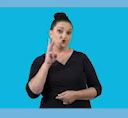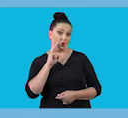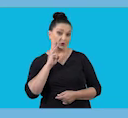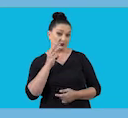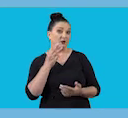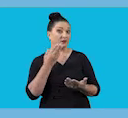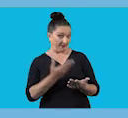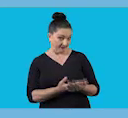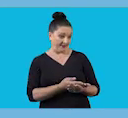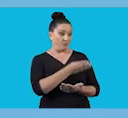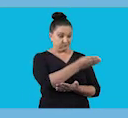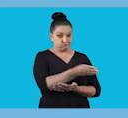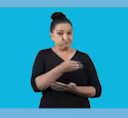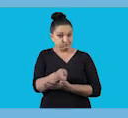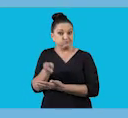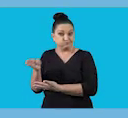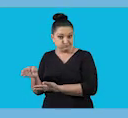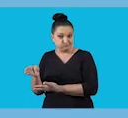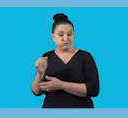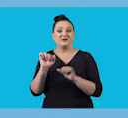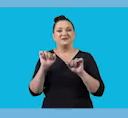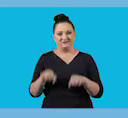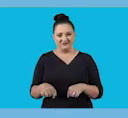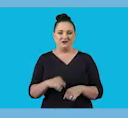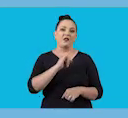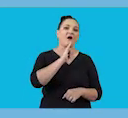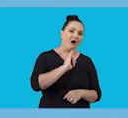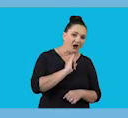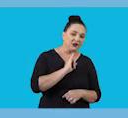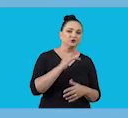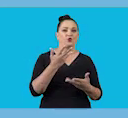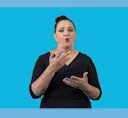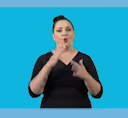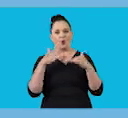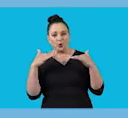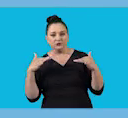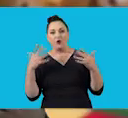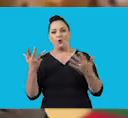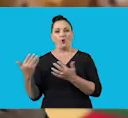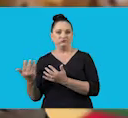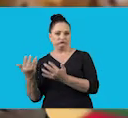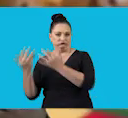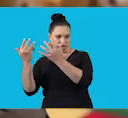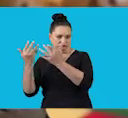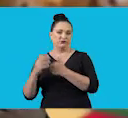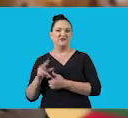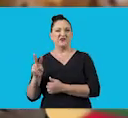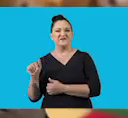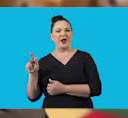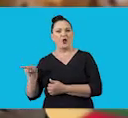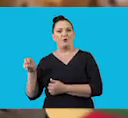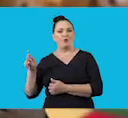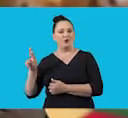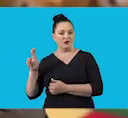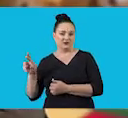of water, which can exist in all 3 states of matter as a block of ice, as a liquid water, and also